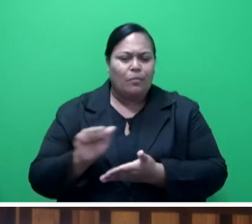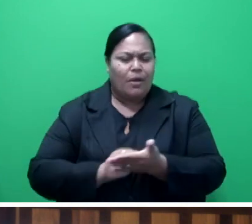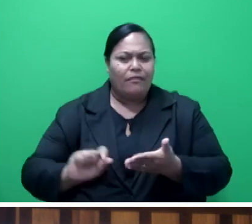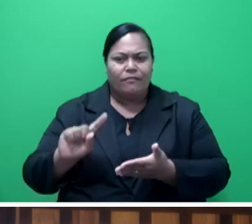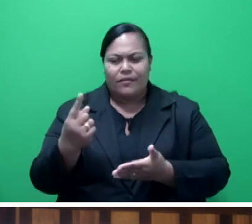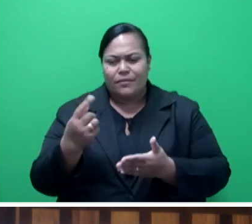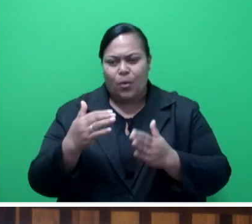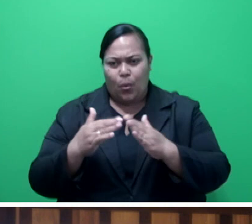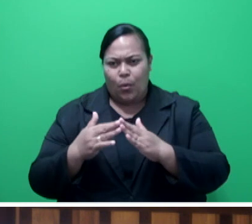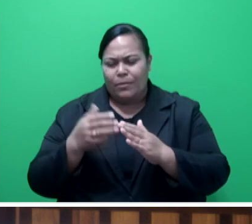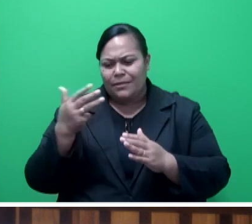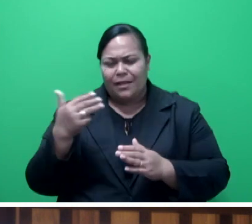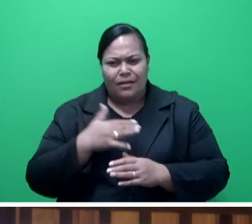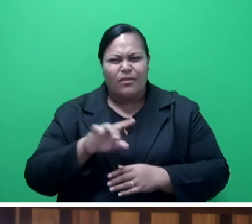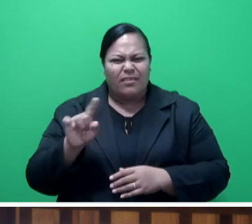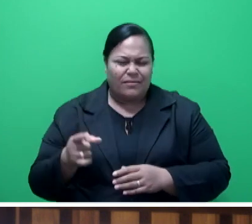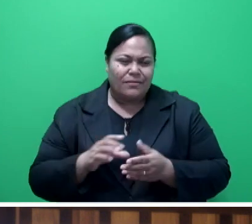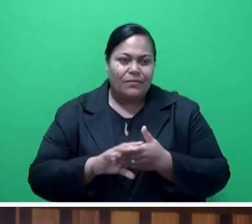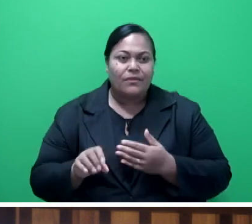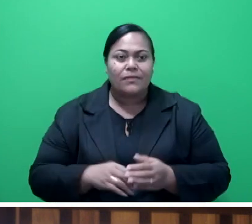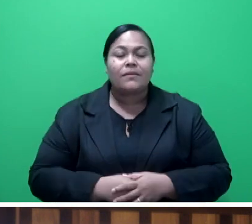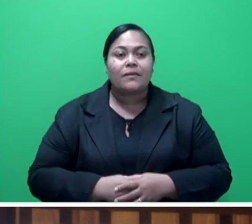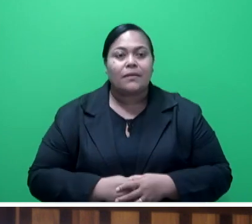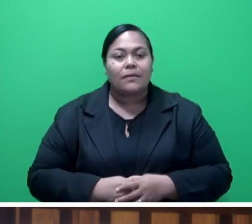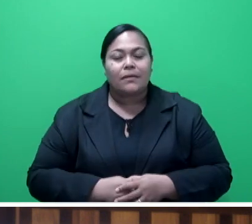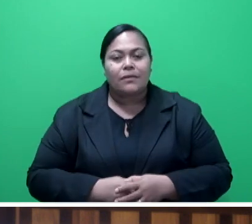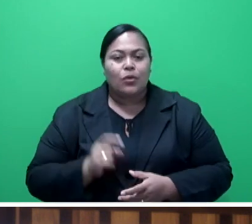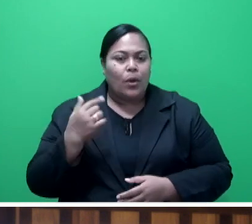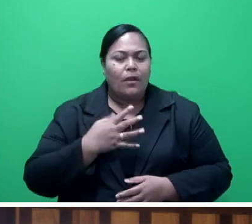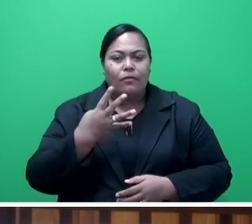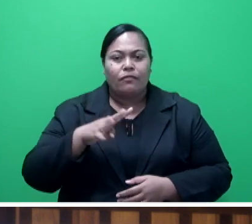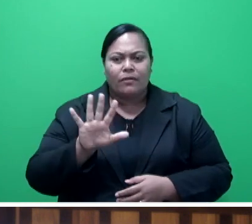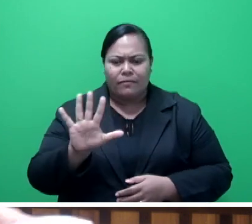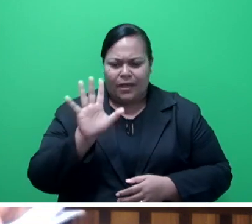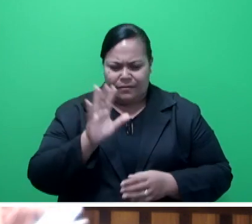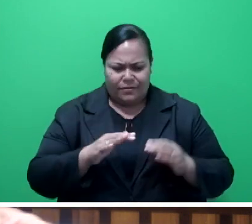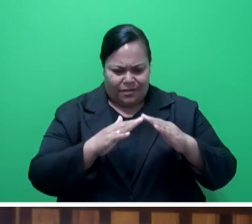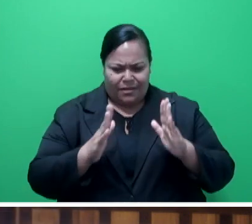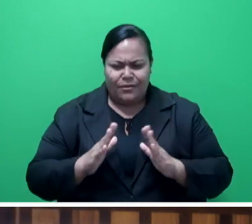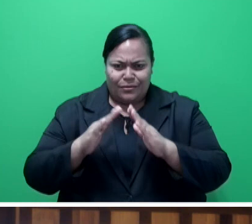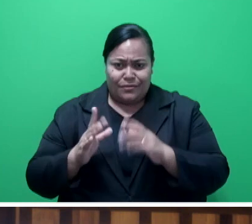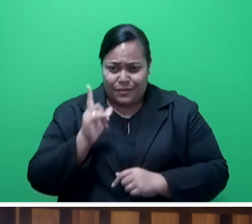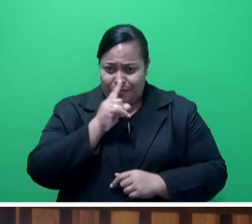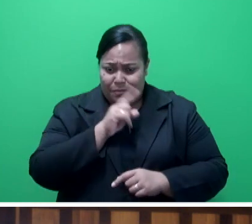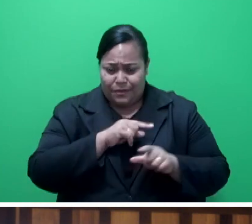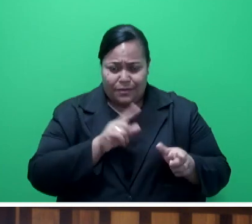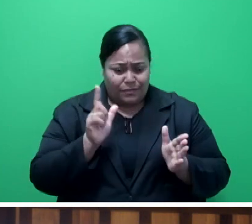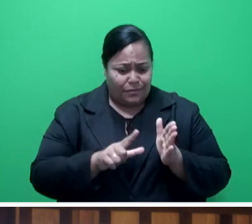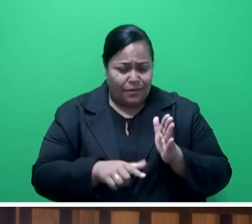$900,000. Further, sir, 145 of the households that benefited from the $50,000 and below income